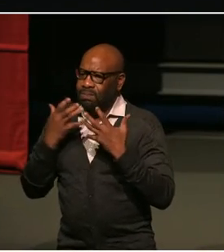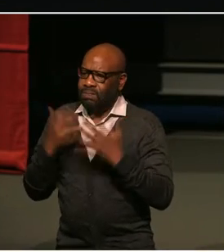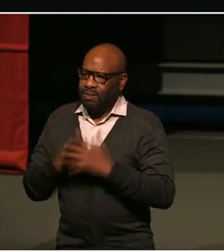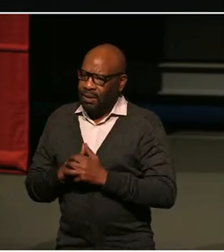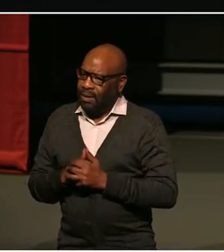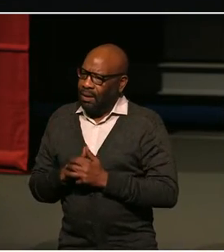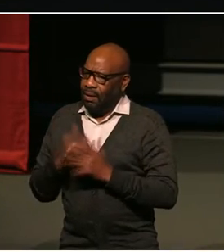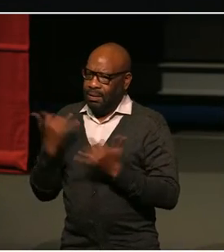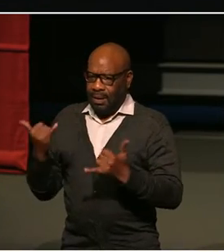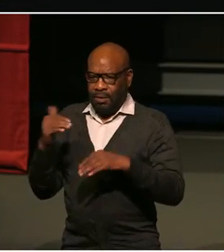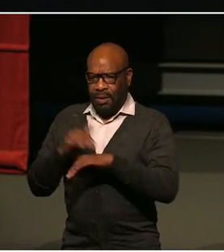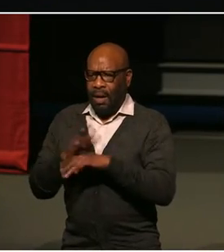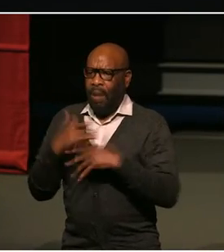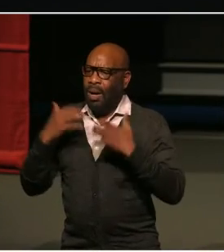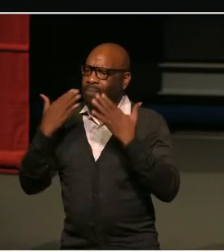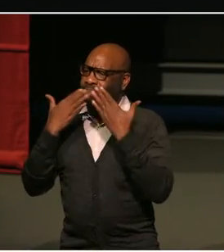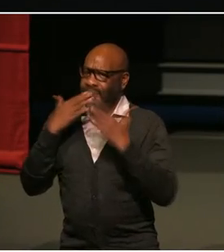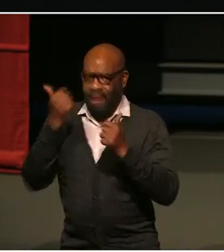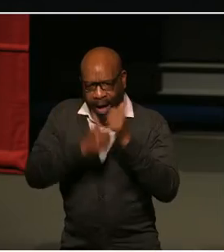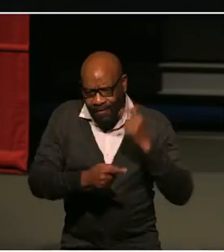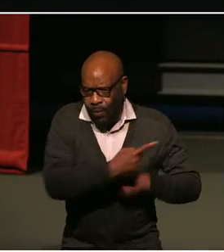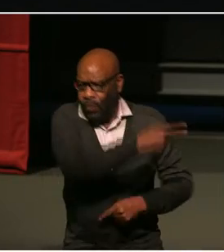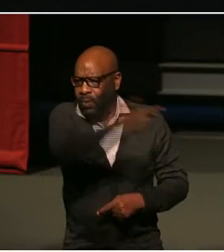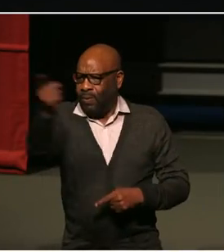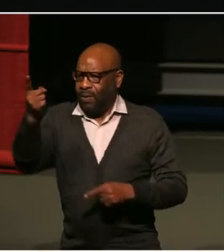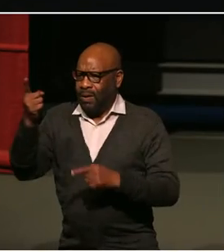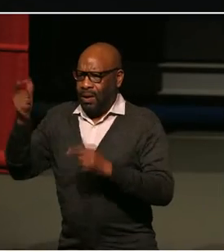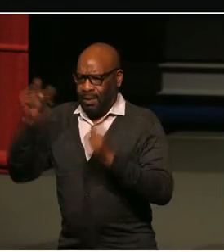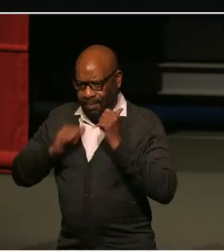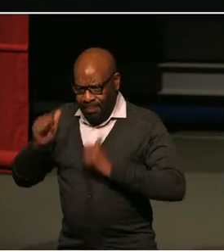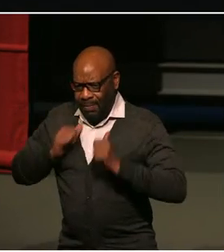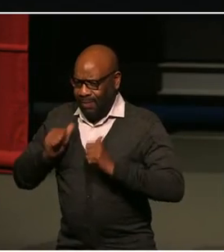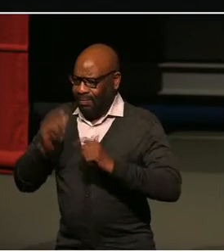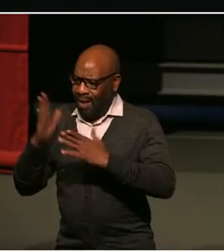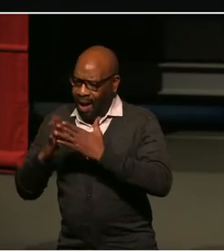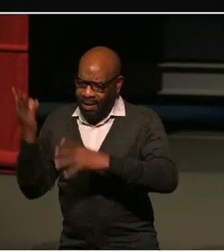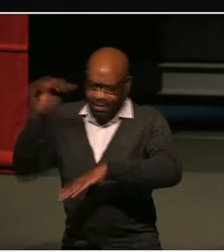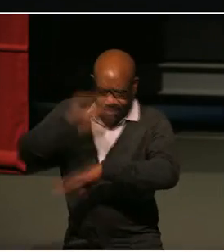and presenters tonight who appeared on stage with us.